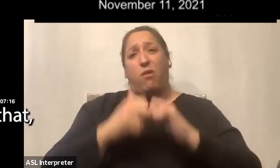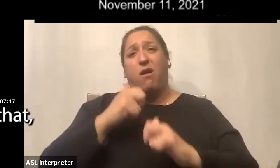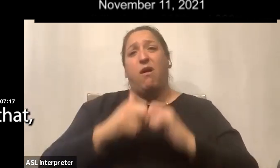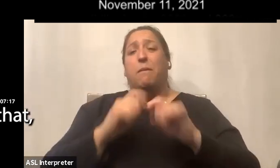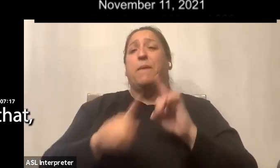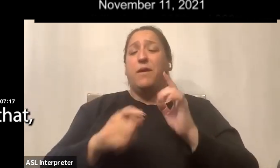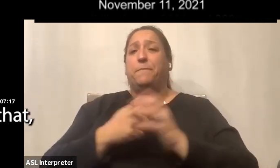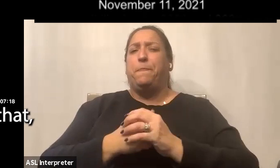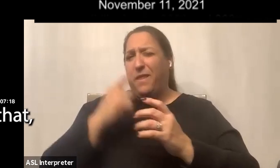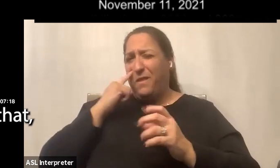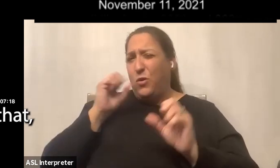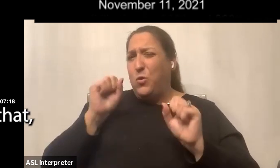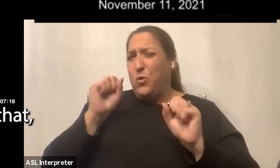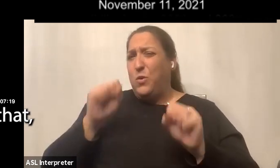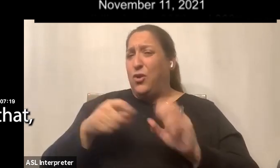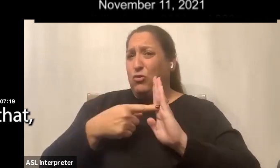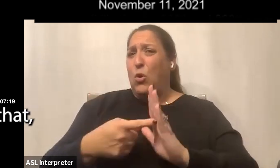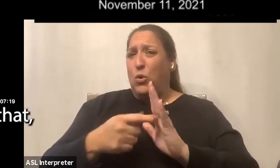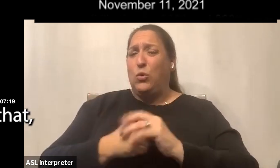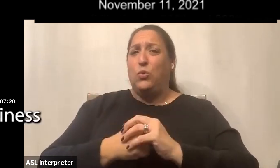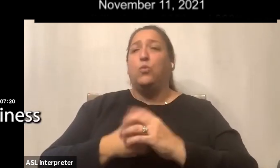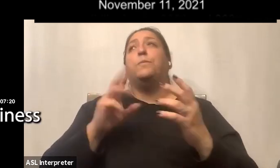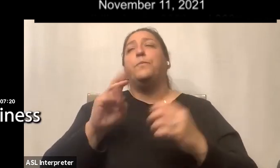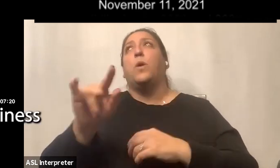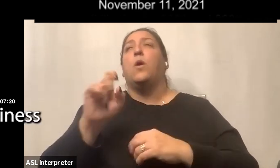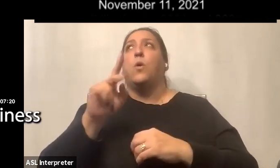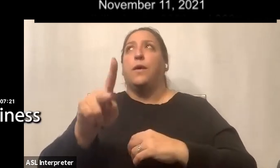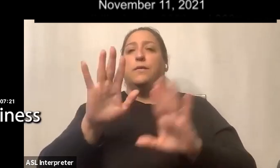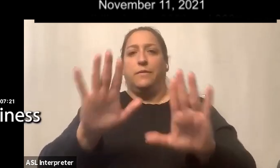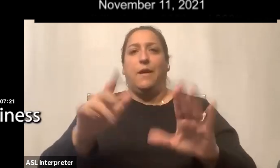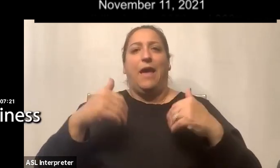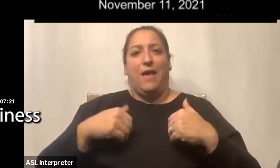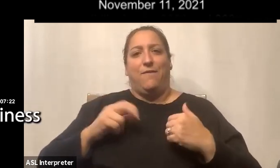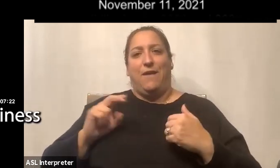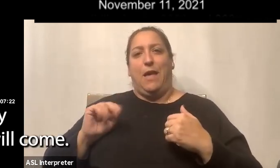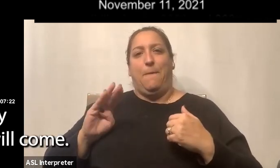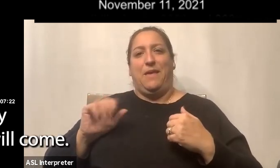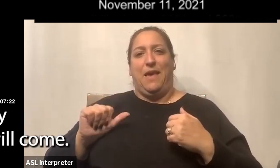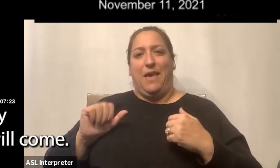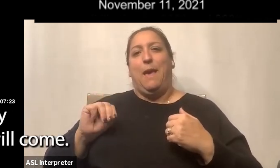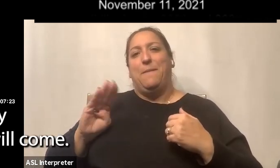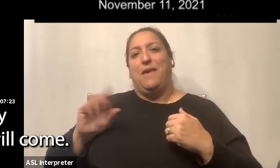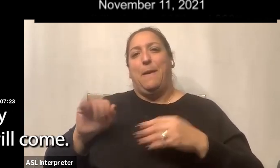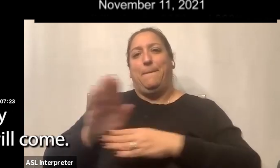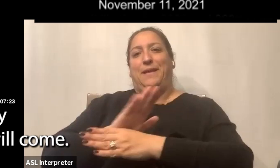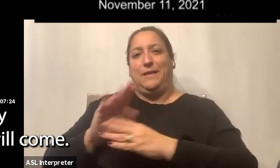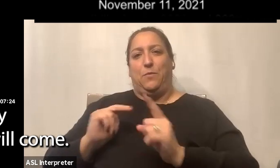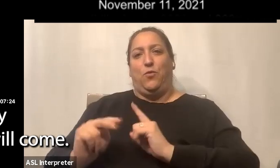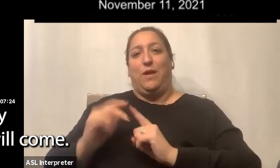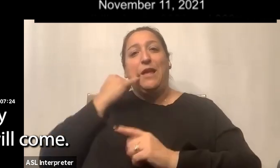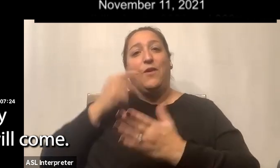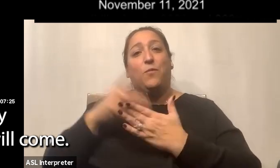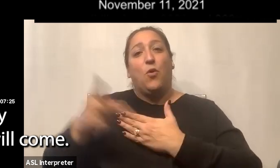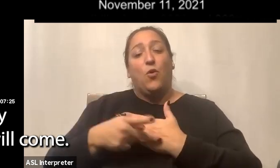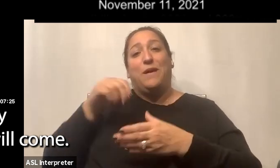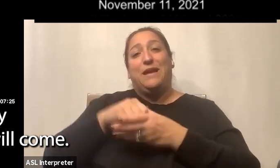think that you can show that, well, okay, since I have an MBA, from a business point of view, if the program and the facility